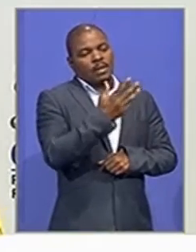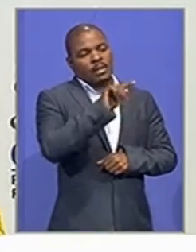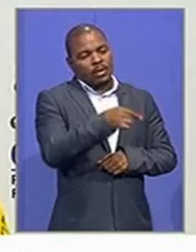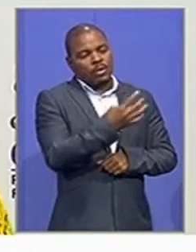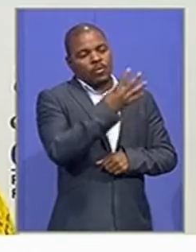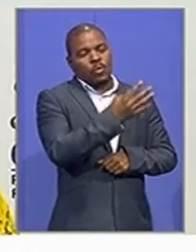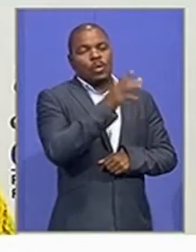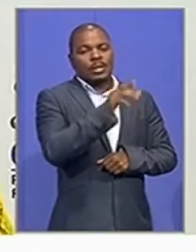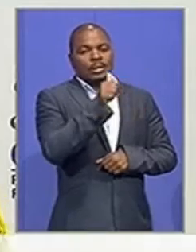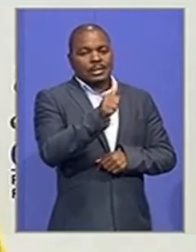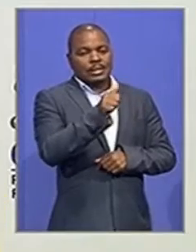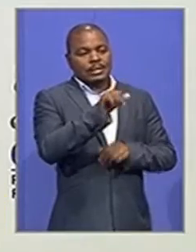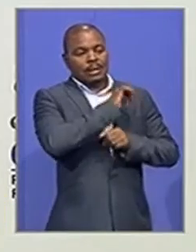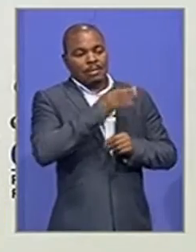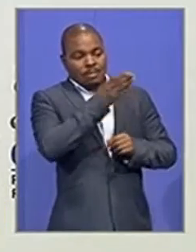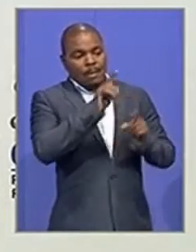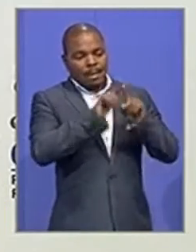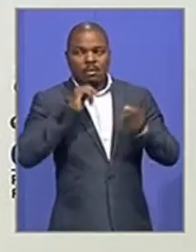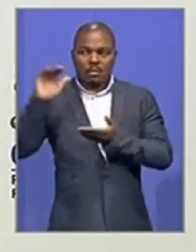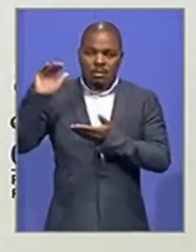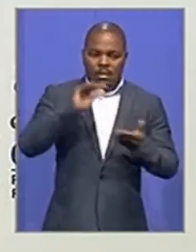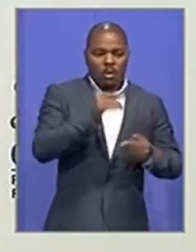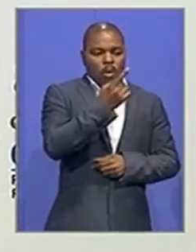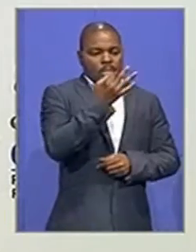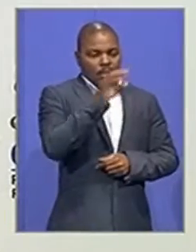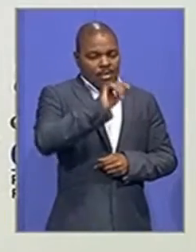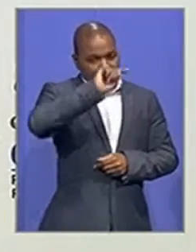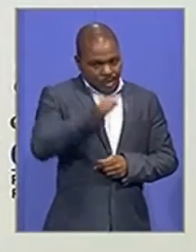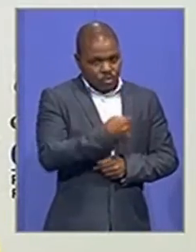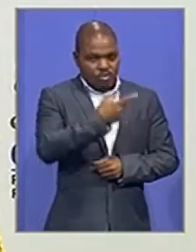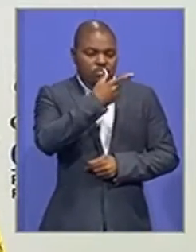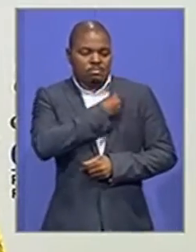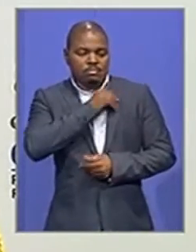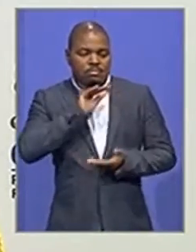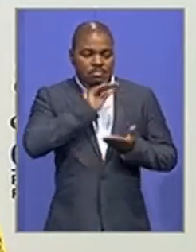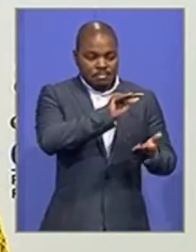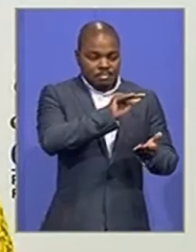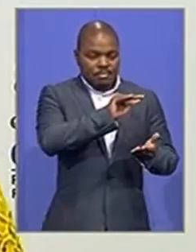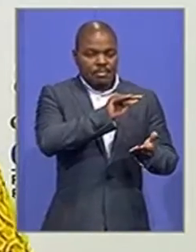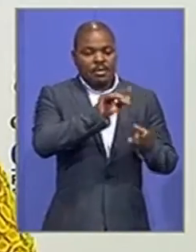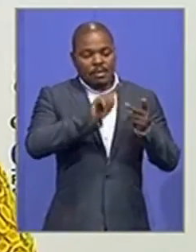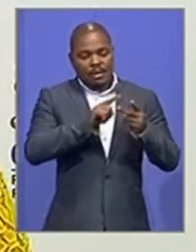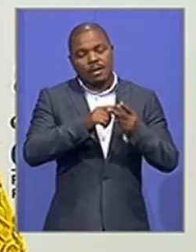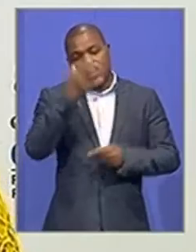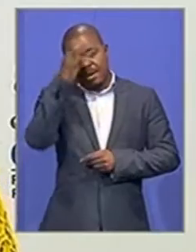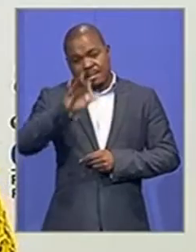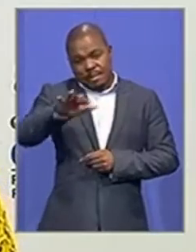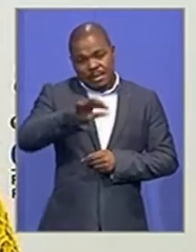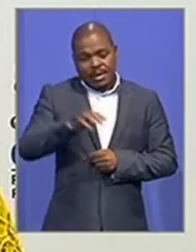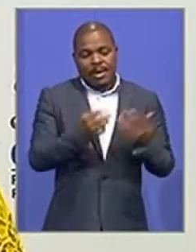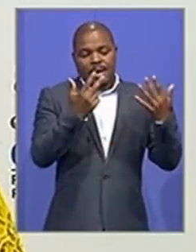129,496 employees, but we will receive 130,000 vaccines. And for the public sector,